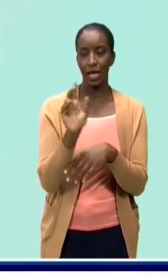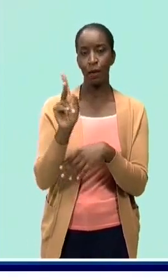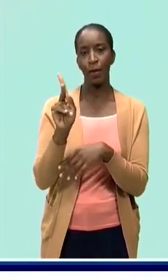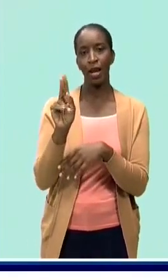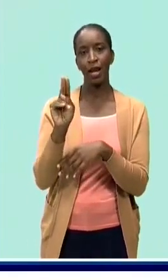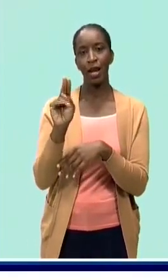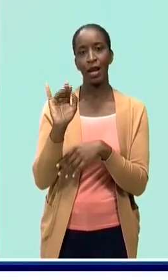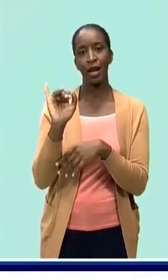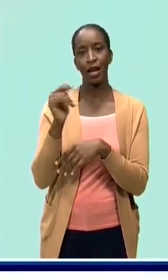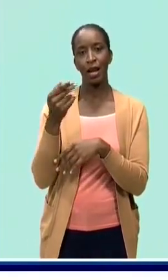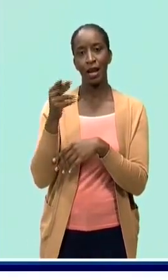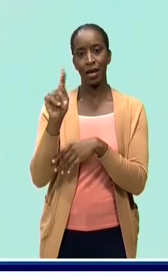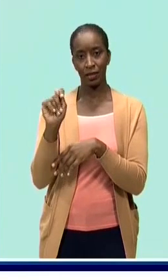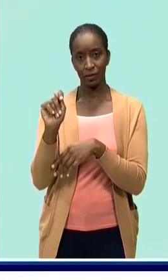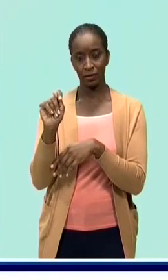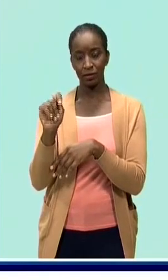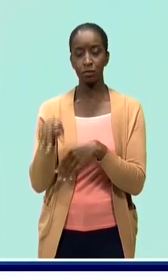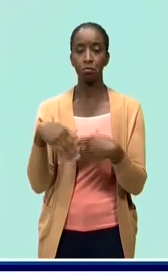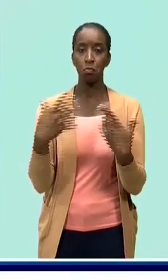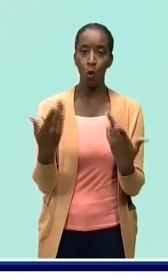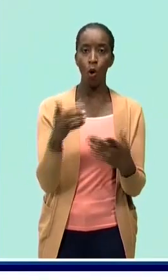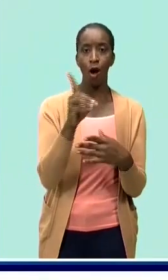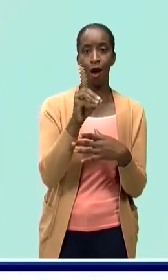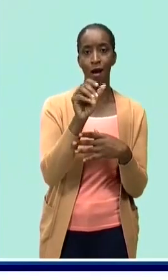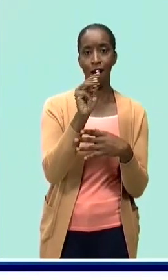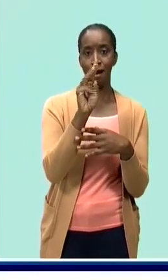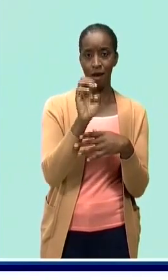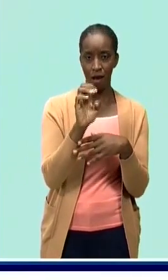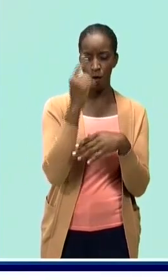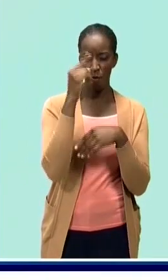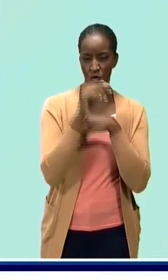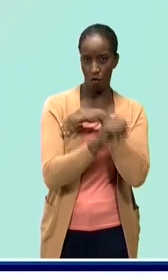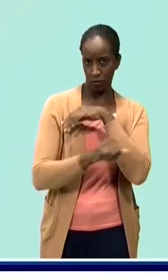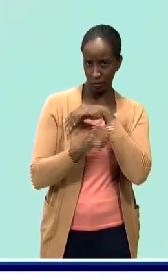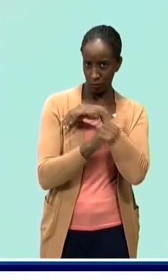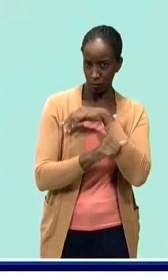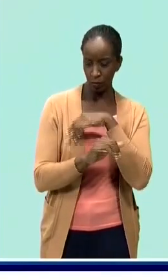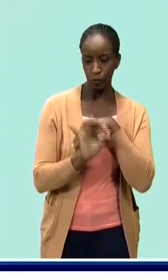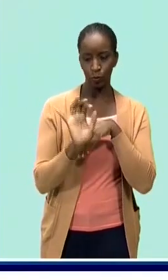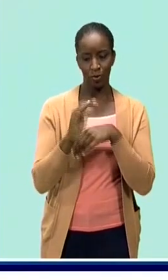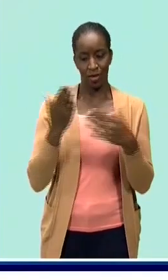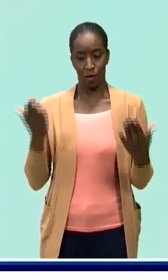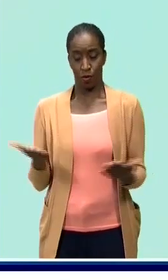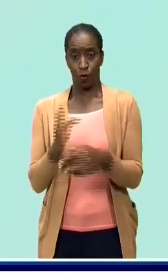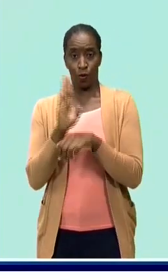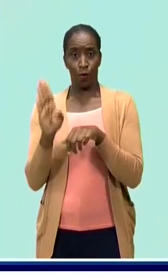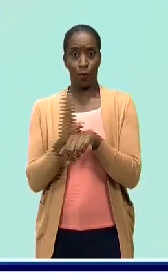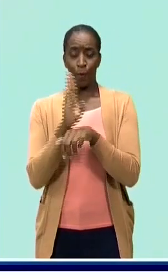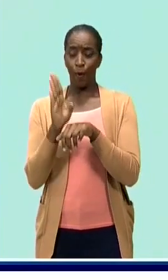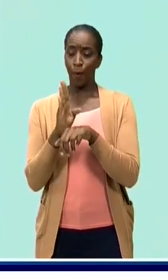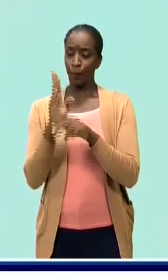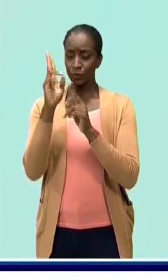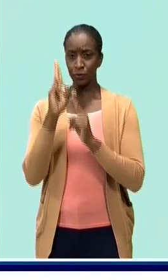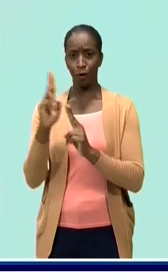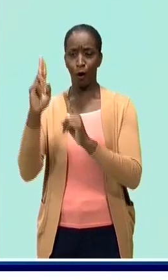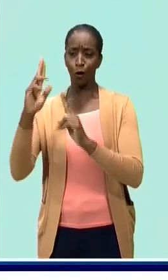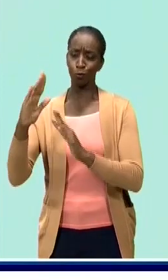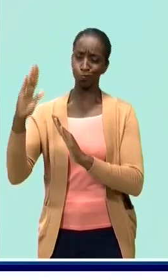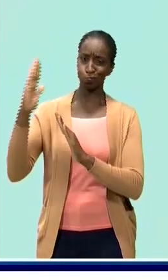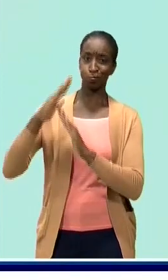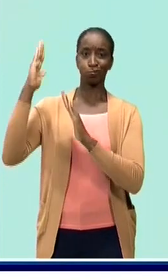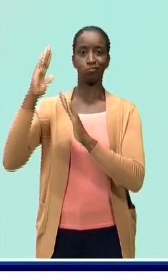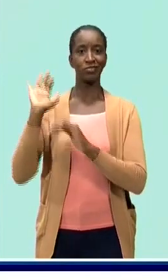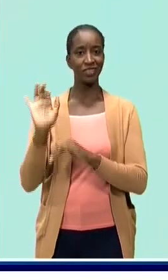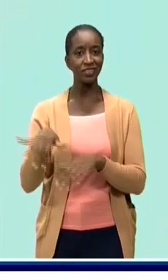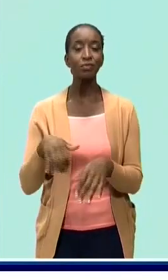Andrew, which is the highest local award. And we agreed that similarly,